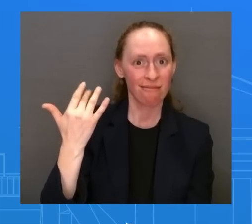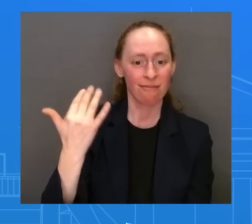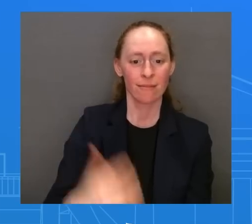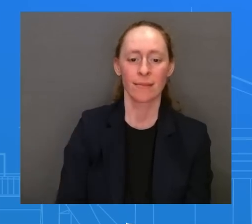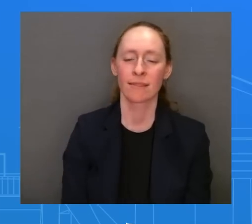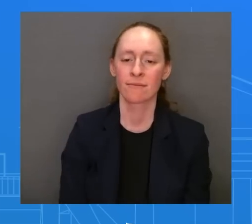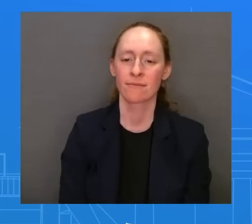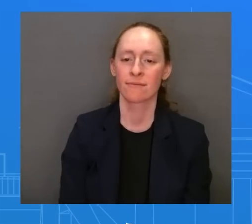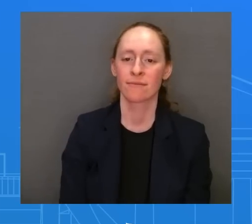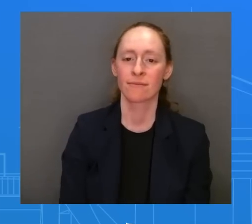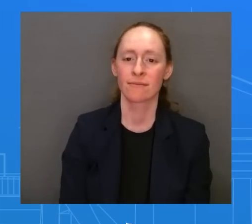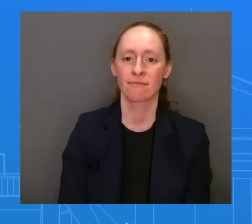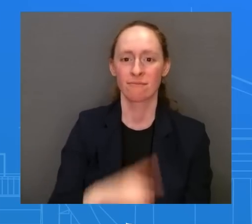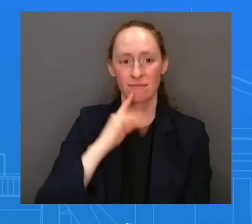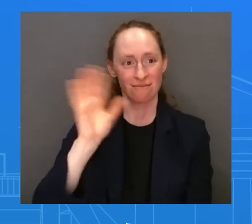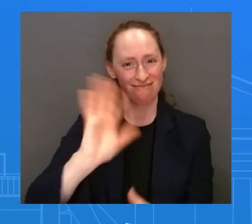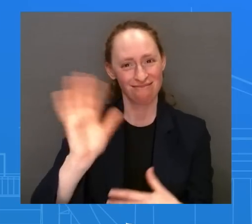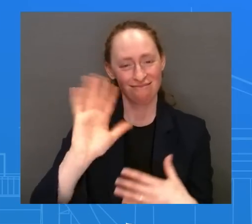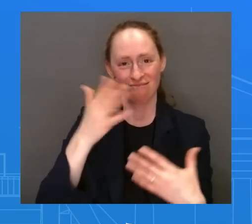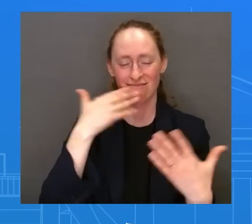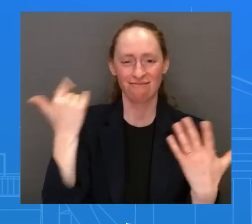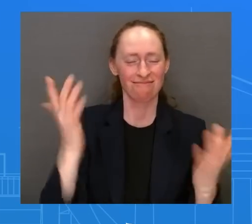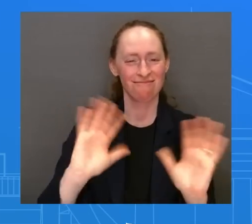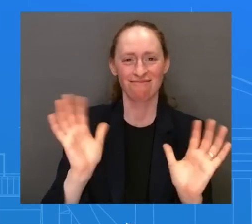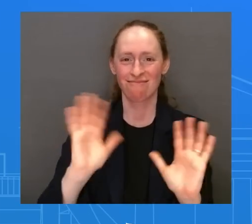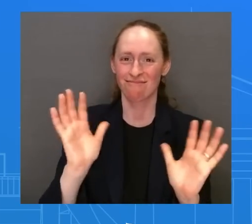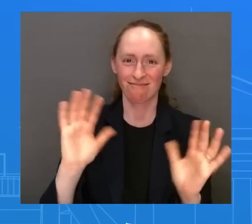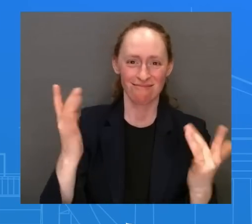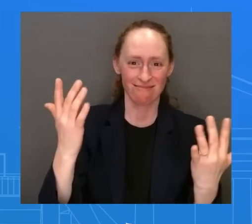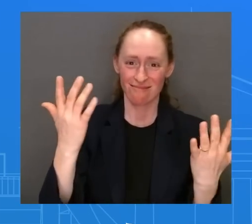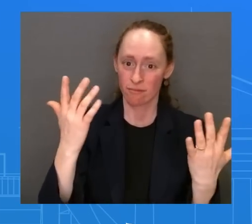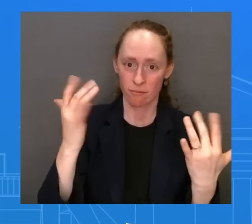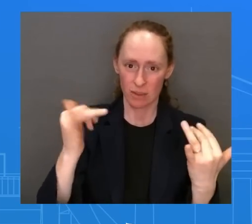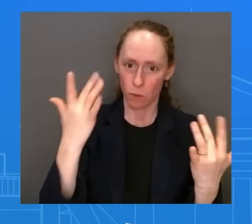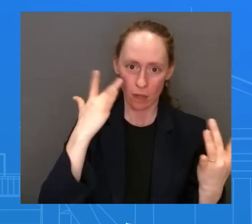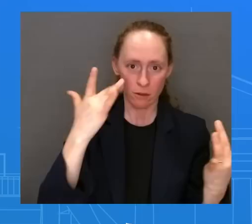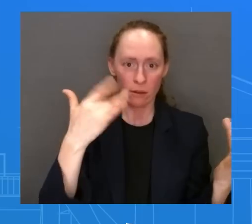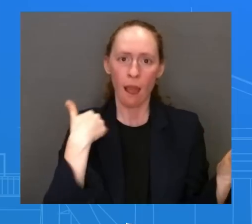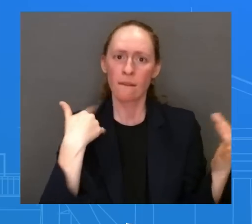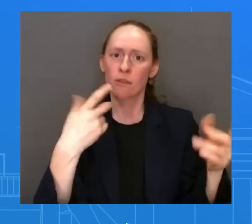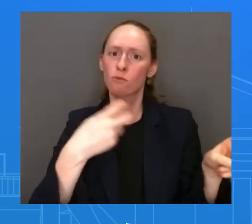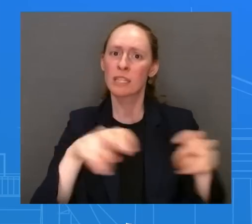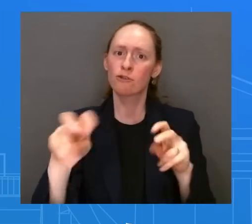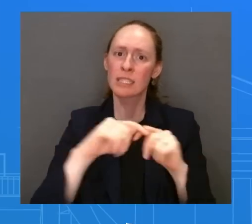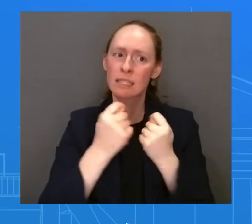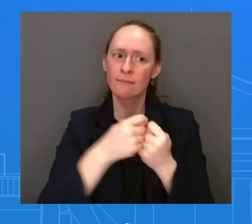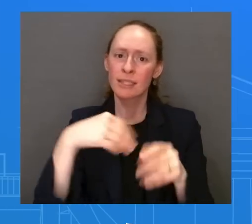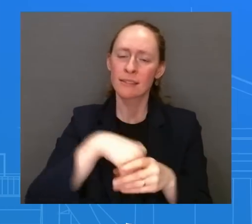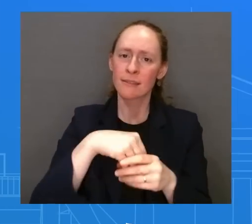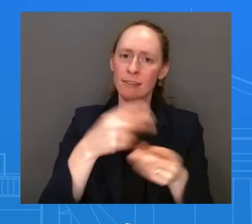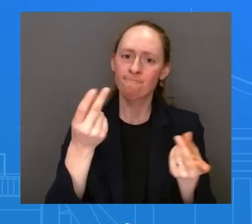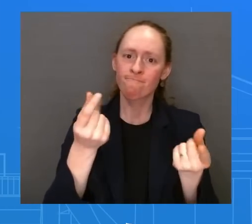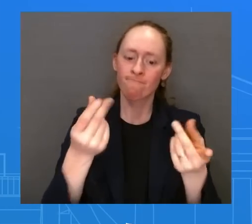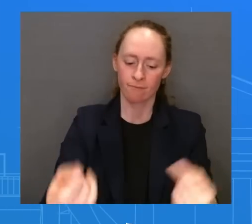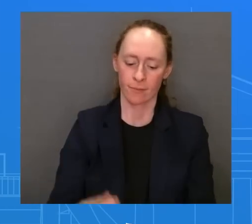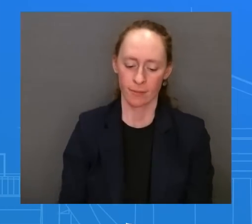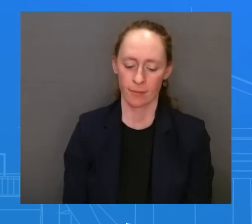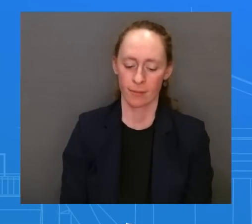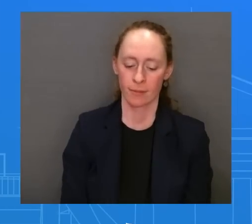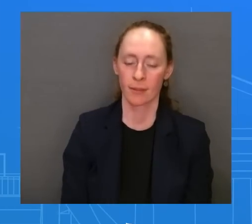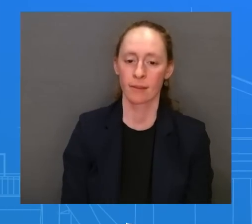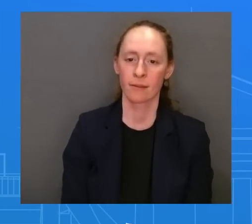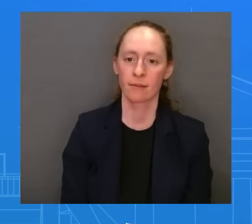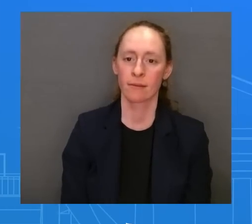could come in you know with debt running there uh right on the right on the twice on on the uh the former president is now been saying